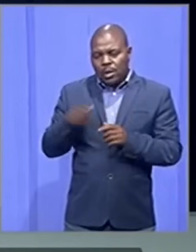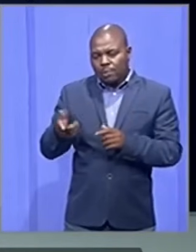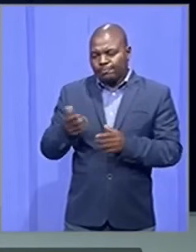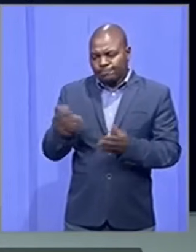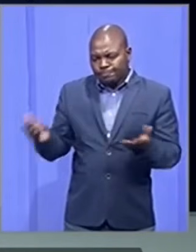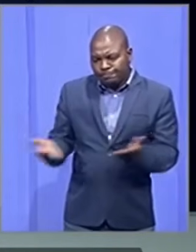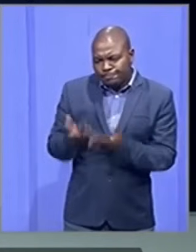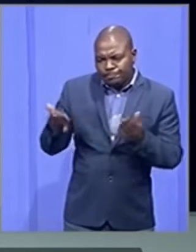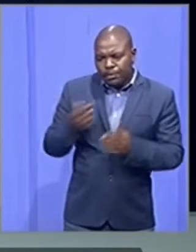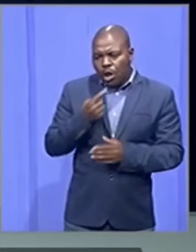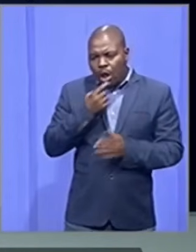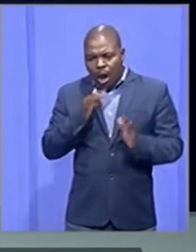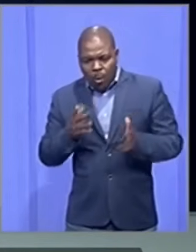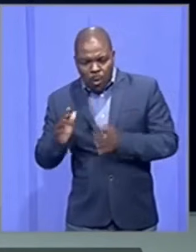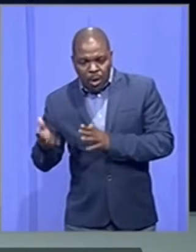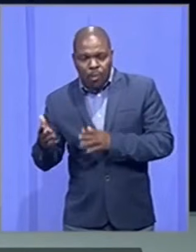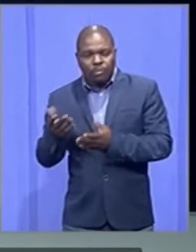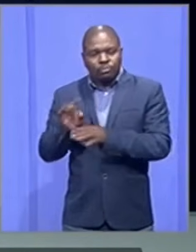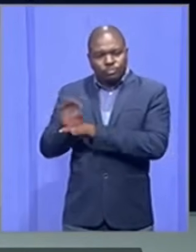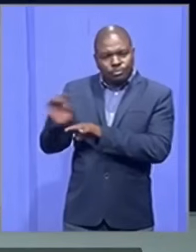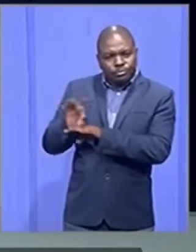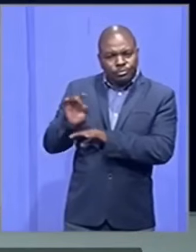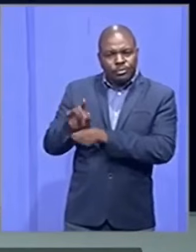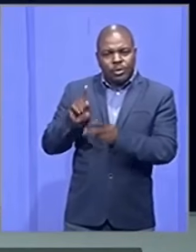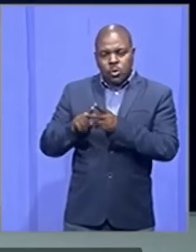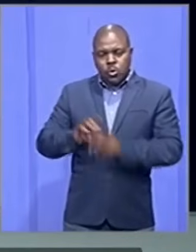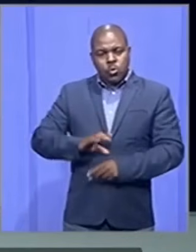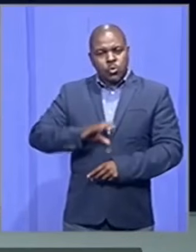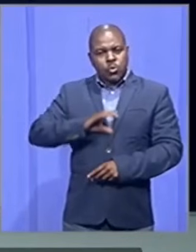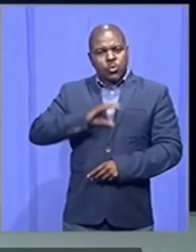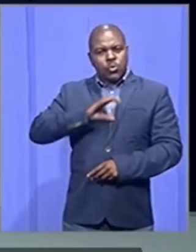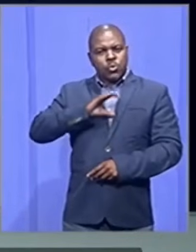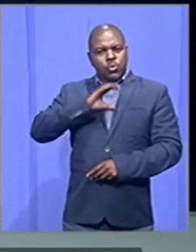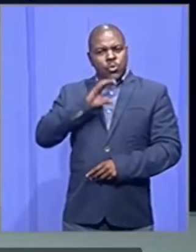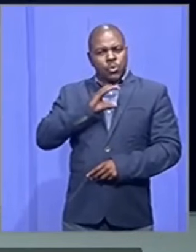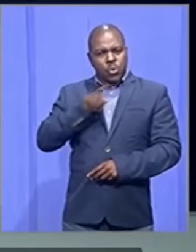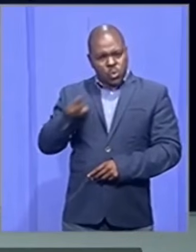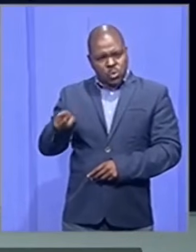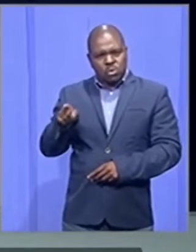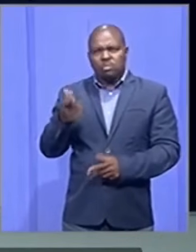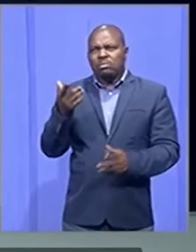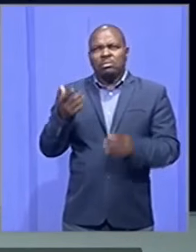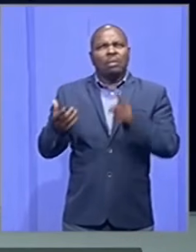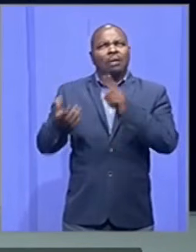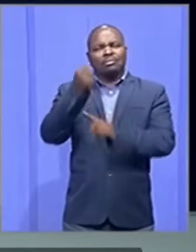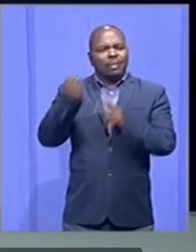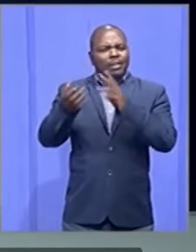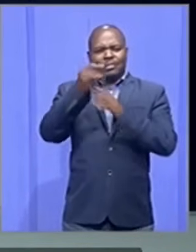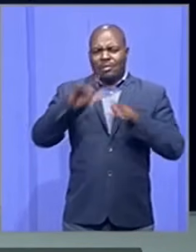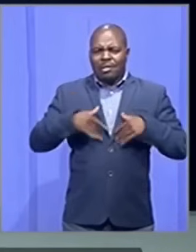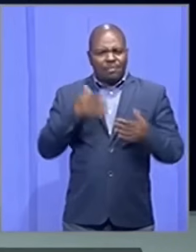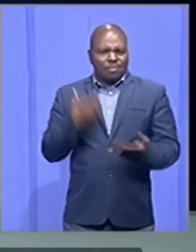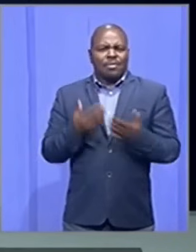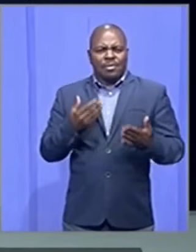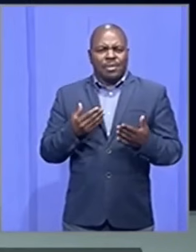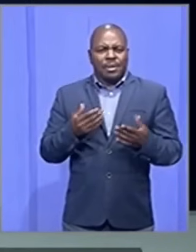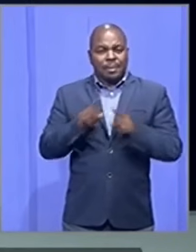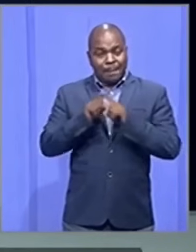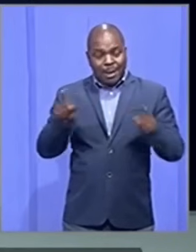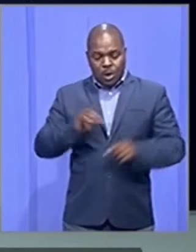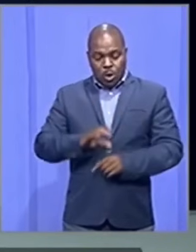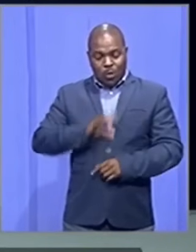boitshepo ntho re le kang haholo ko ba fa boitshepo hore o tseba ha ona le boholeya o ka nna fihlella dintho tse ding tsa hao tsa bophelo empa